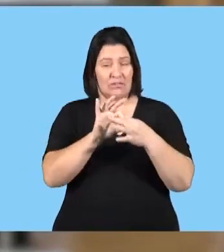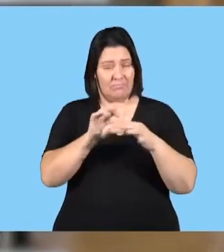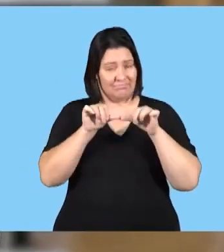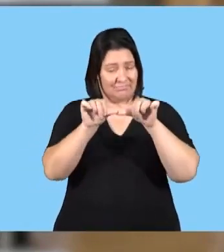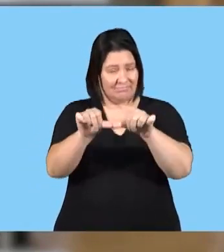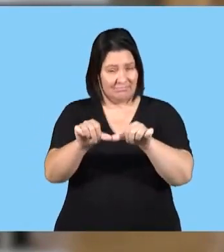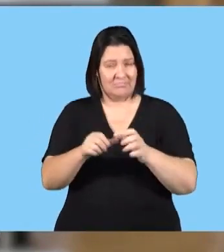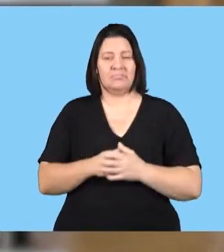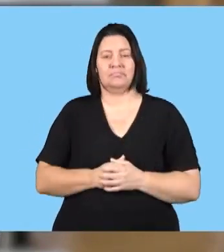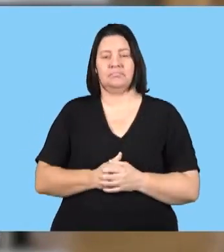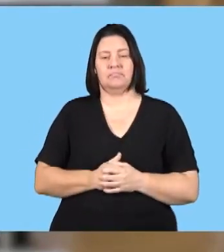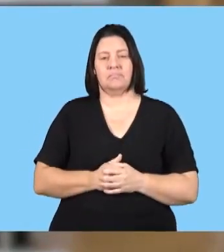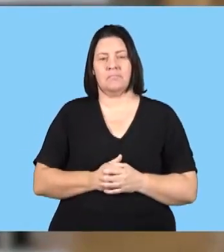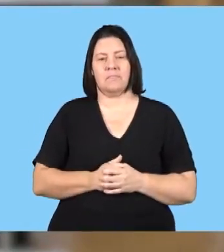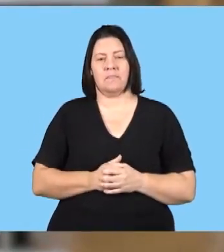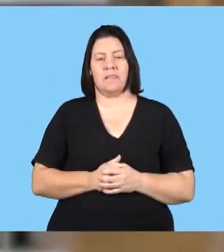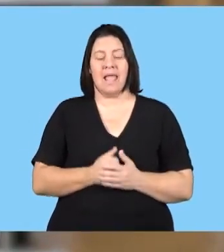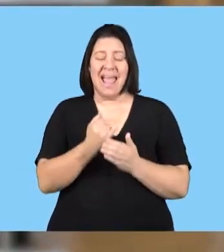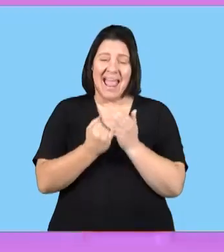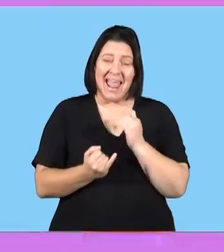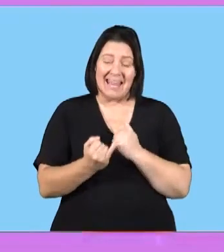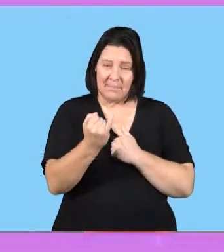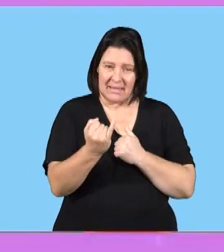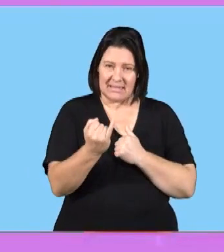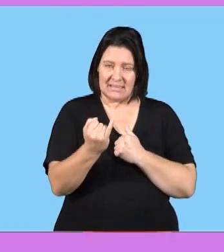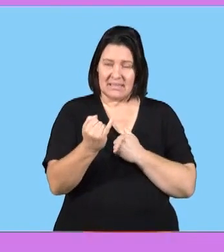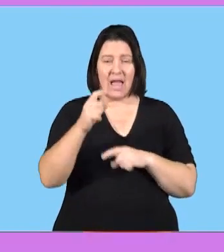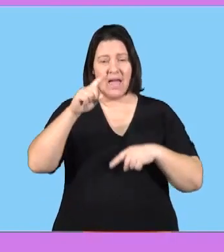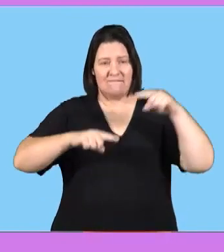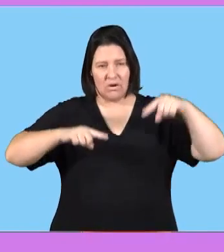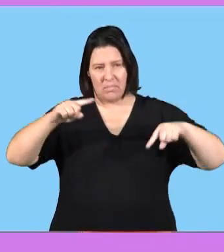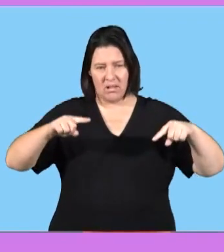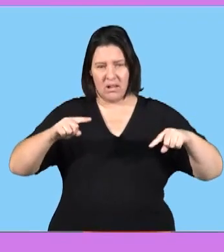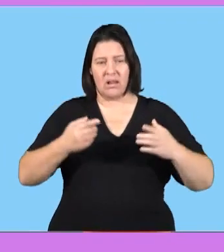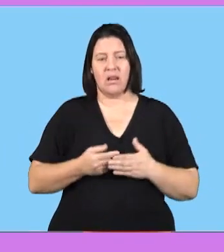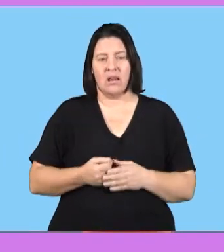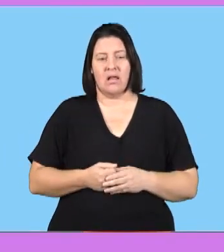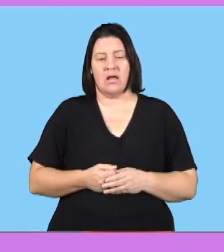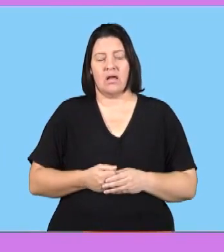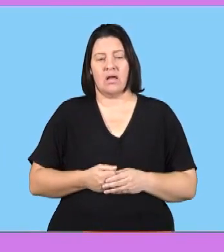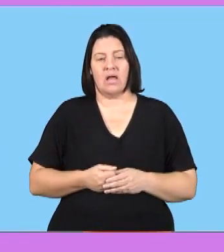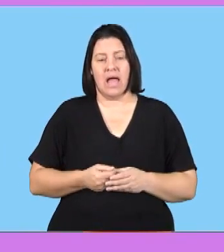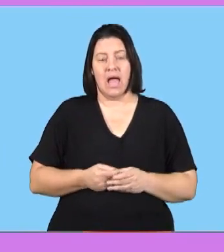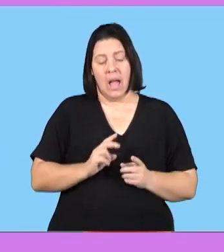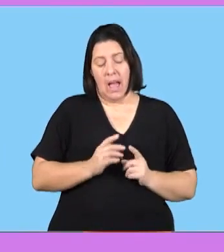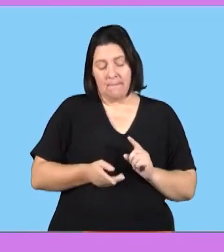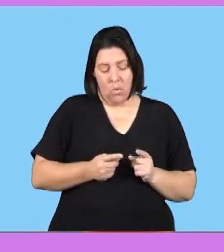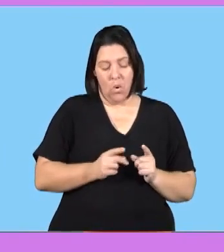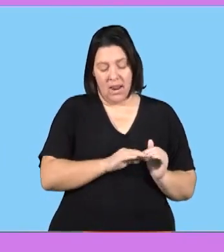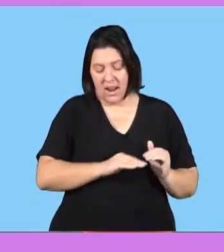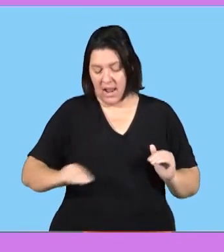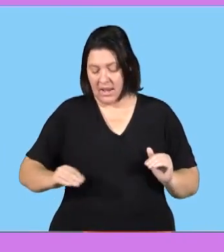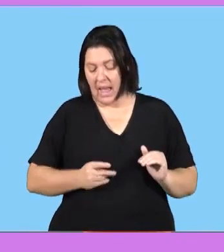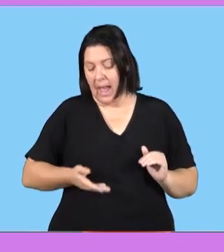that the independent variables are the ones which are increasing. You can see that it is